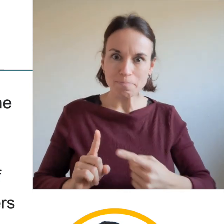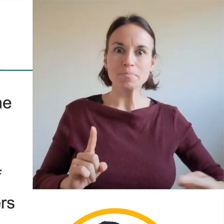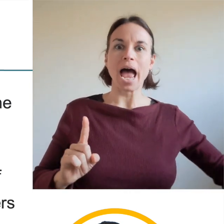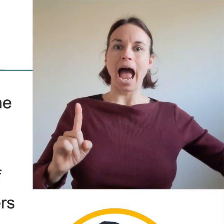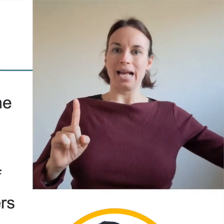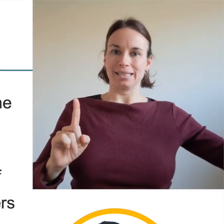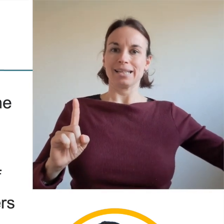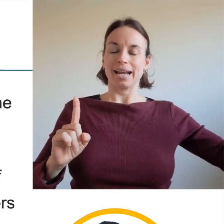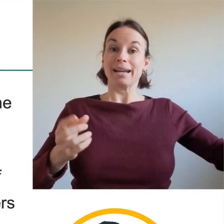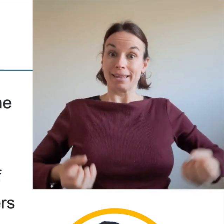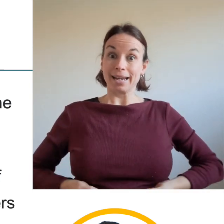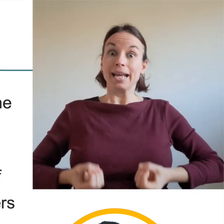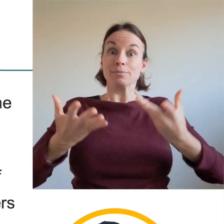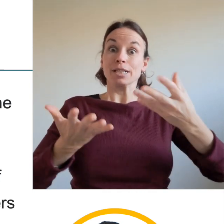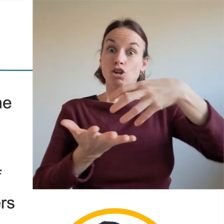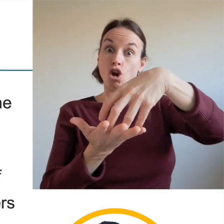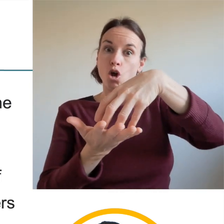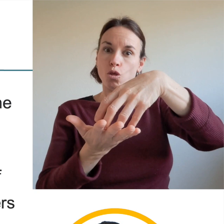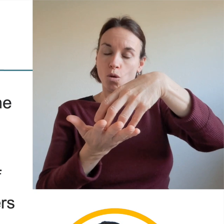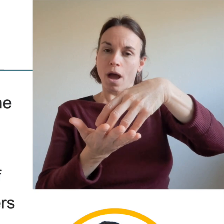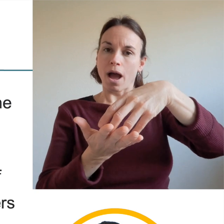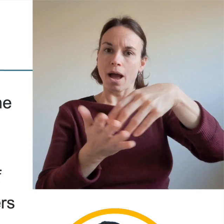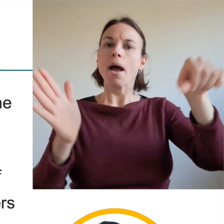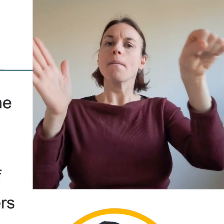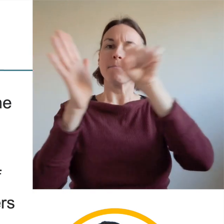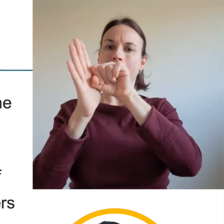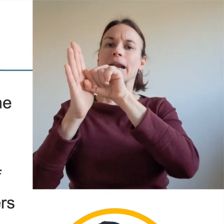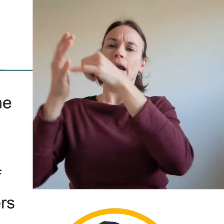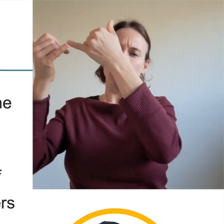a property of the clause.